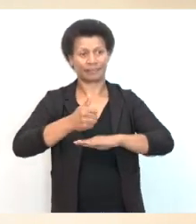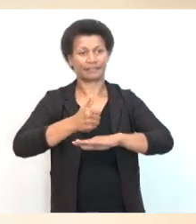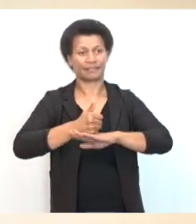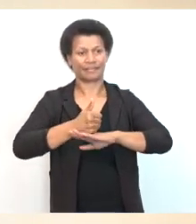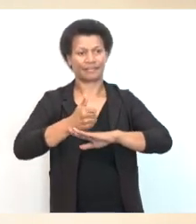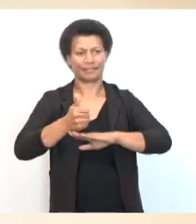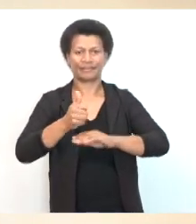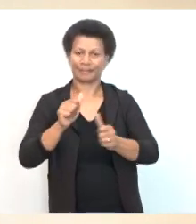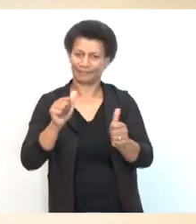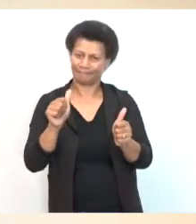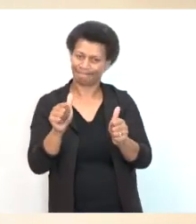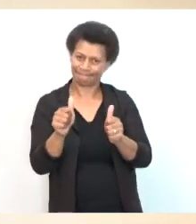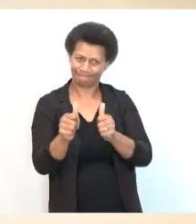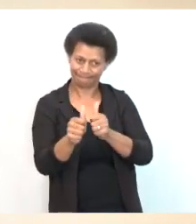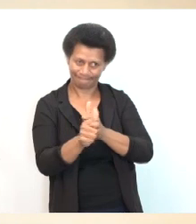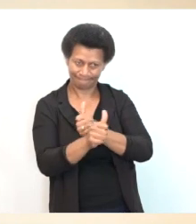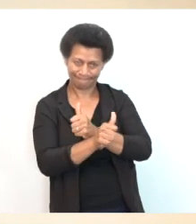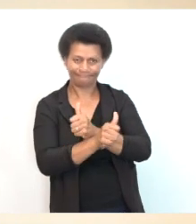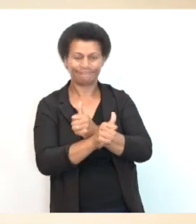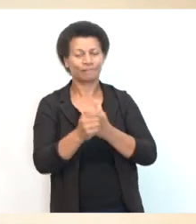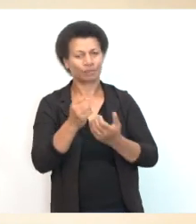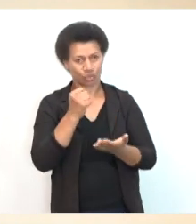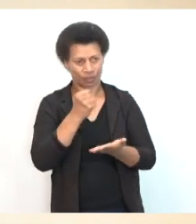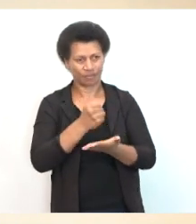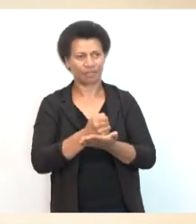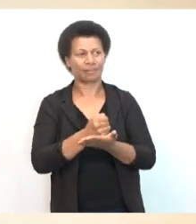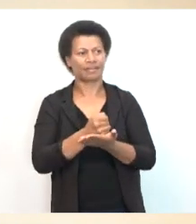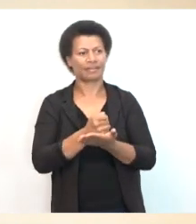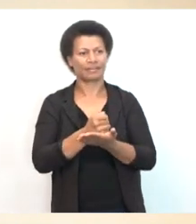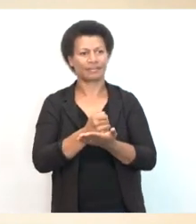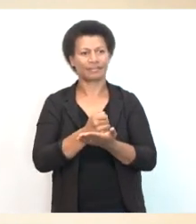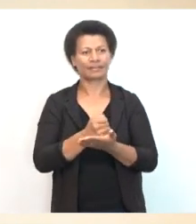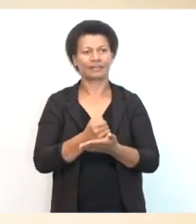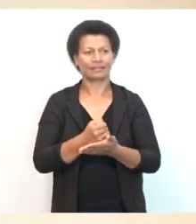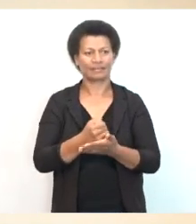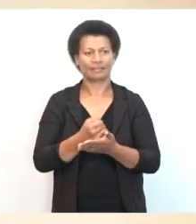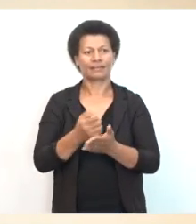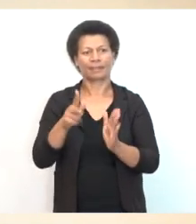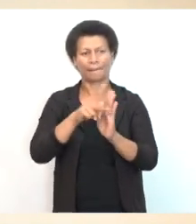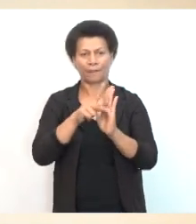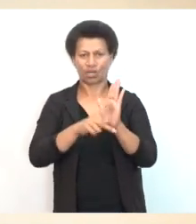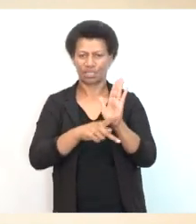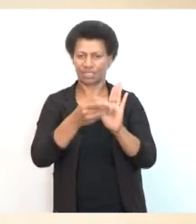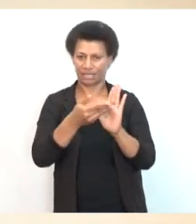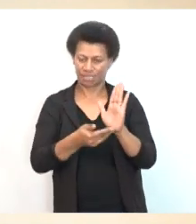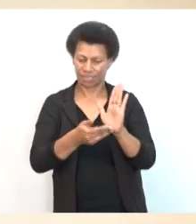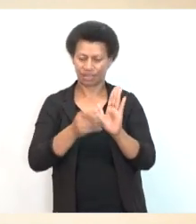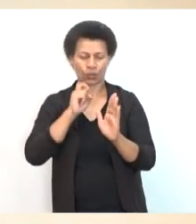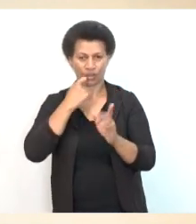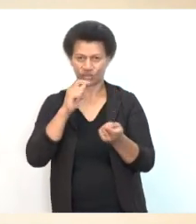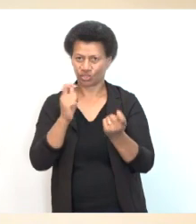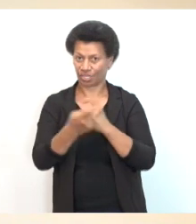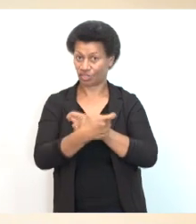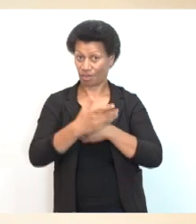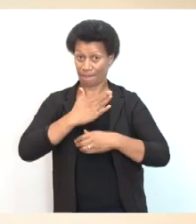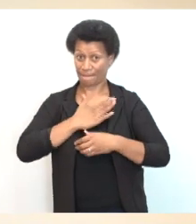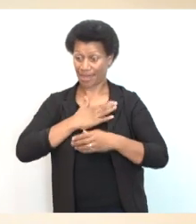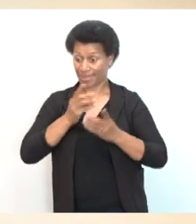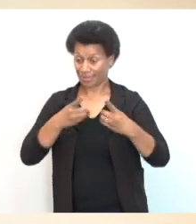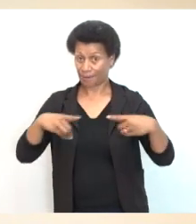past years as a result of this policy, will their cases be relooked at? Yes, there's